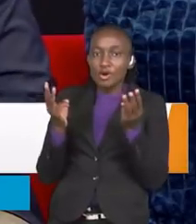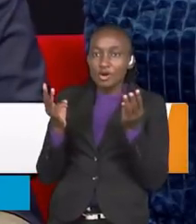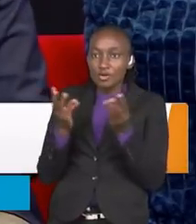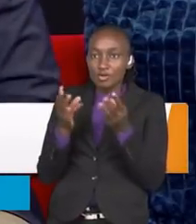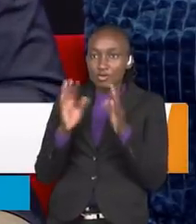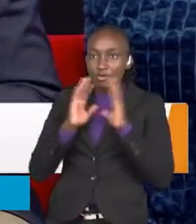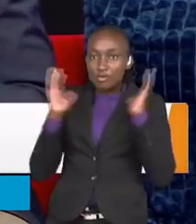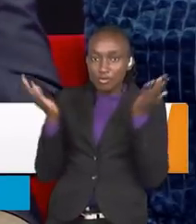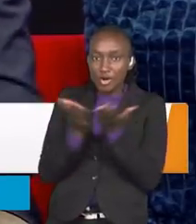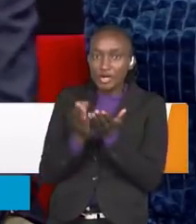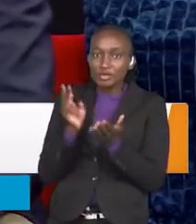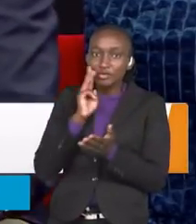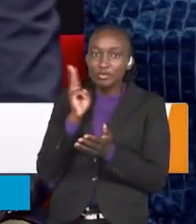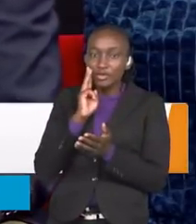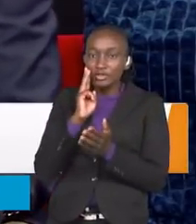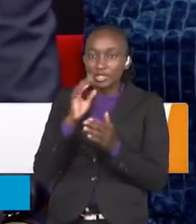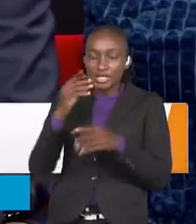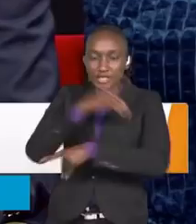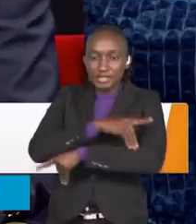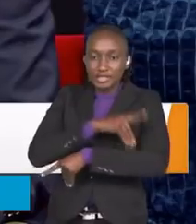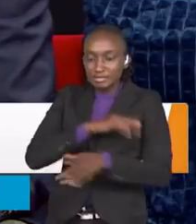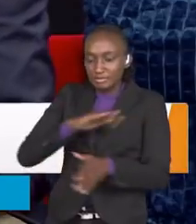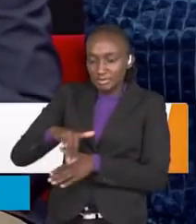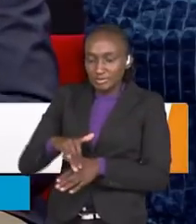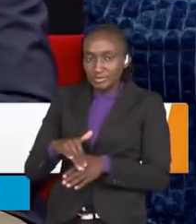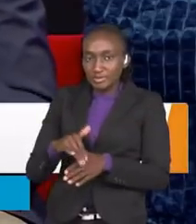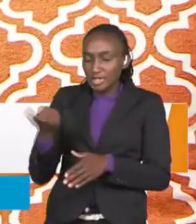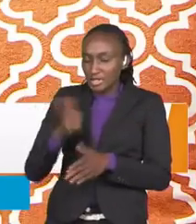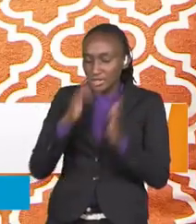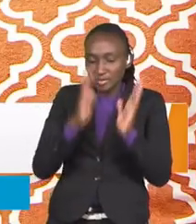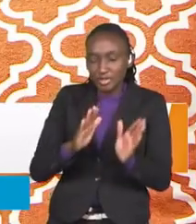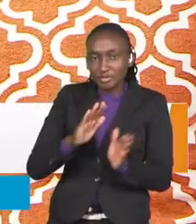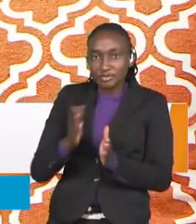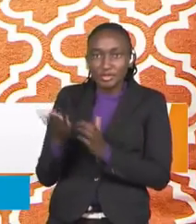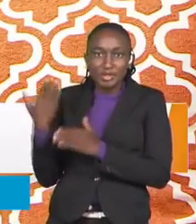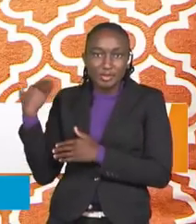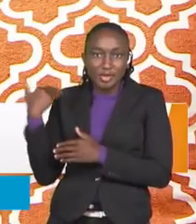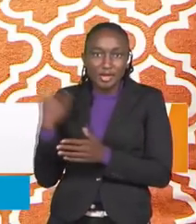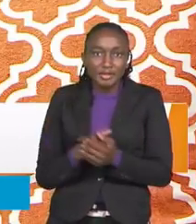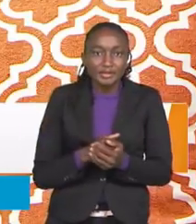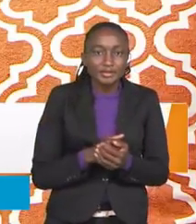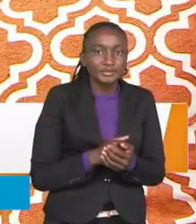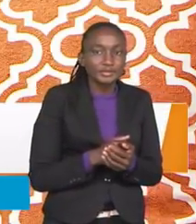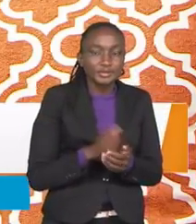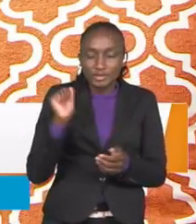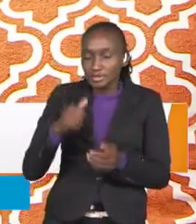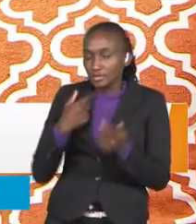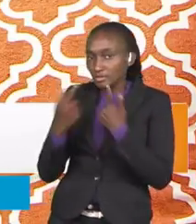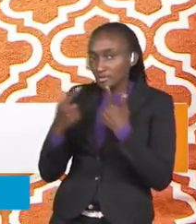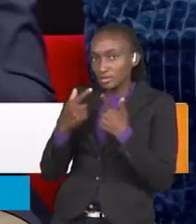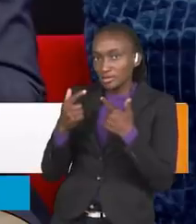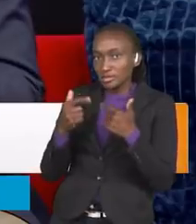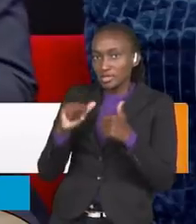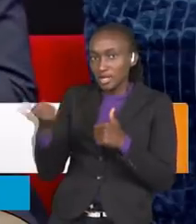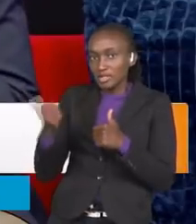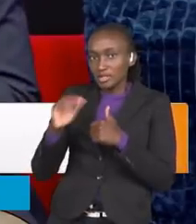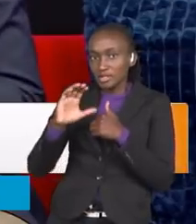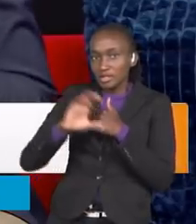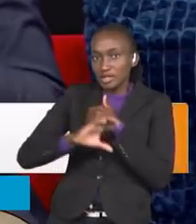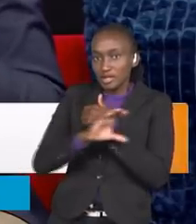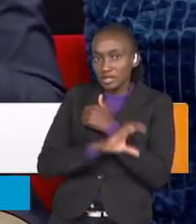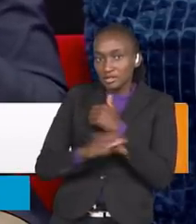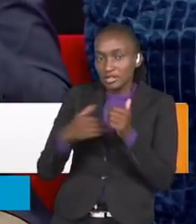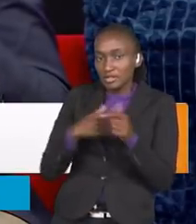leaving no one behind. That is very, very powerful, leaving no one behind. As much as we talked about other countries also having the same